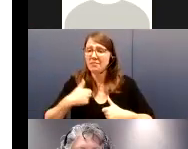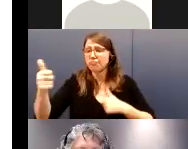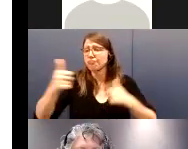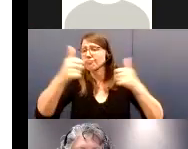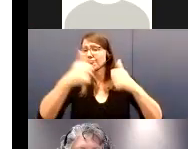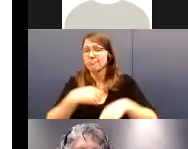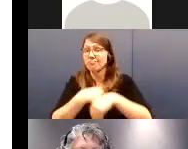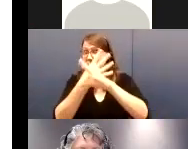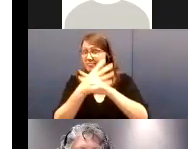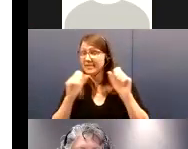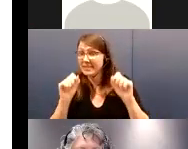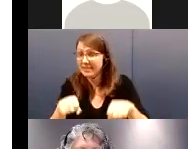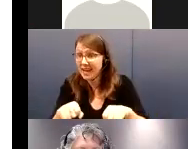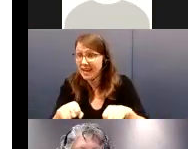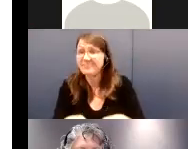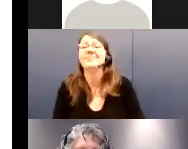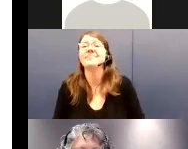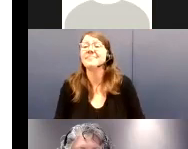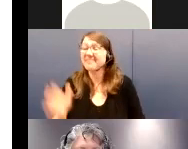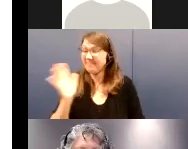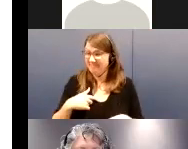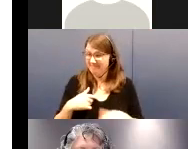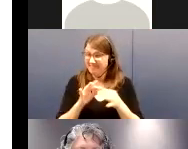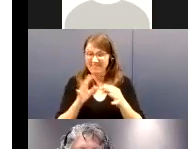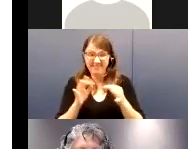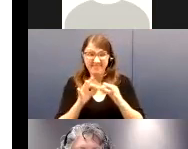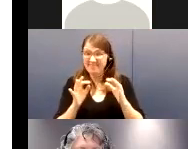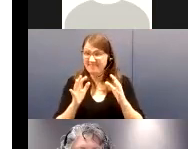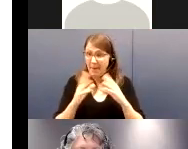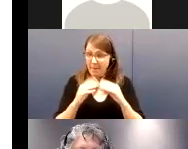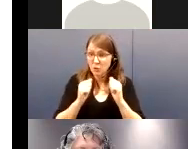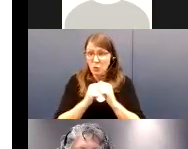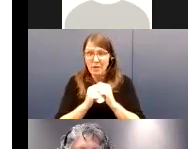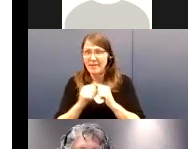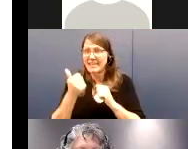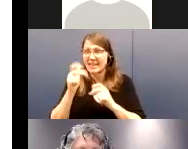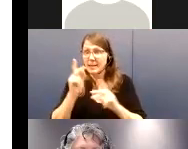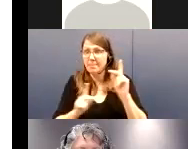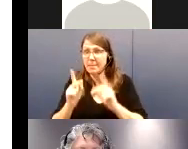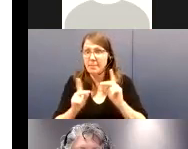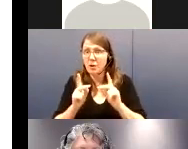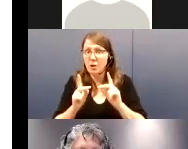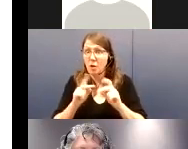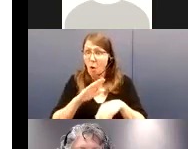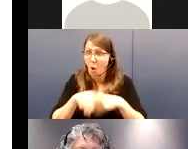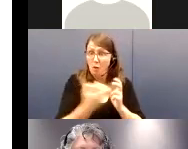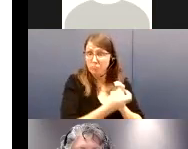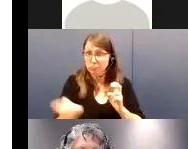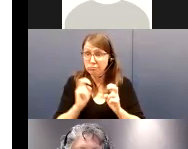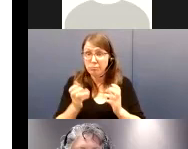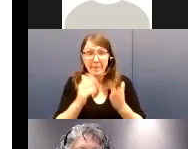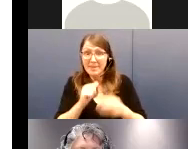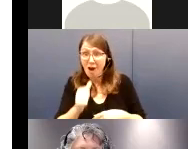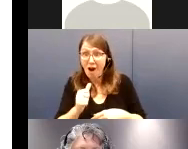10 people in a room, they probably weren't all in the room. I would have 1 on conference call. I'd have 2 on Skype. I've had 3 or